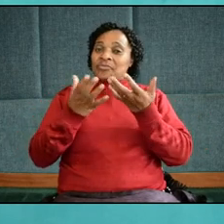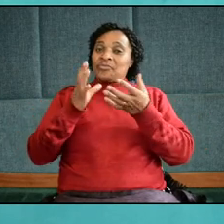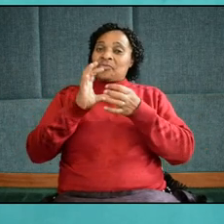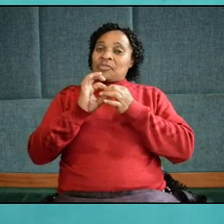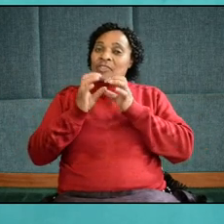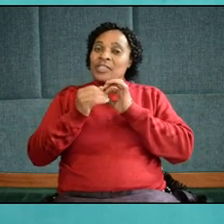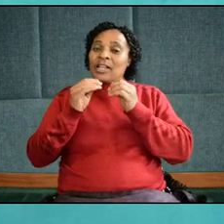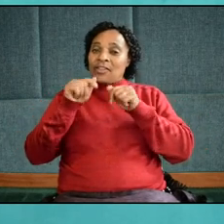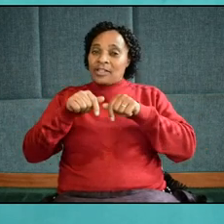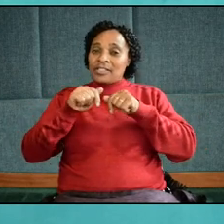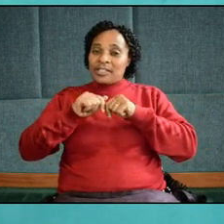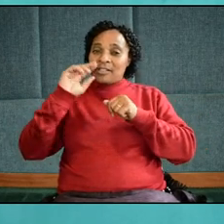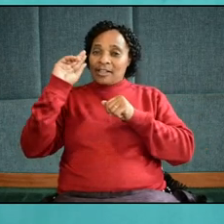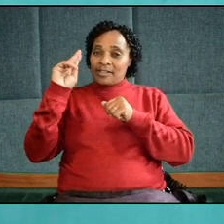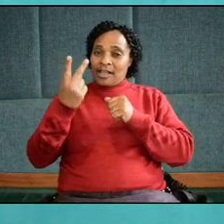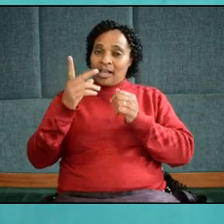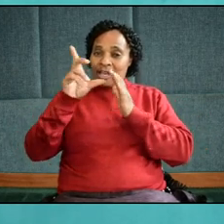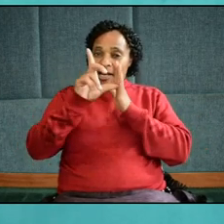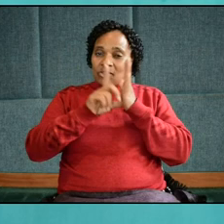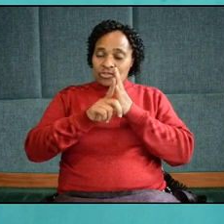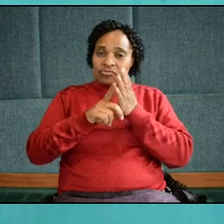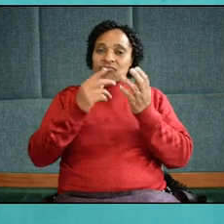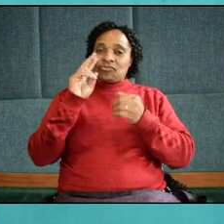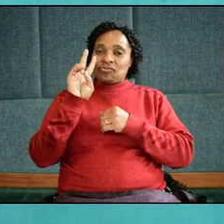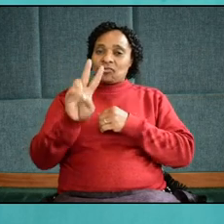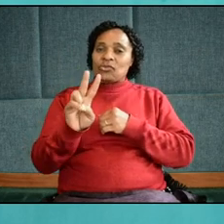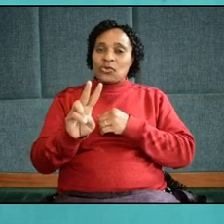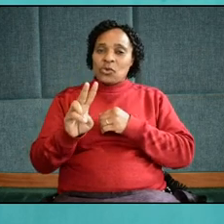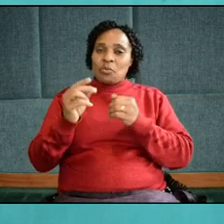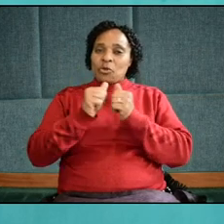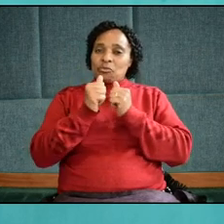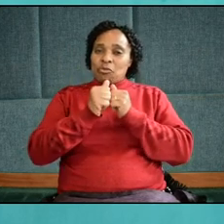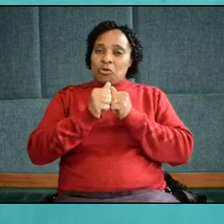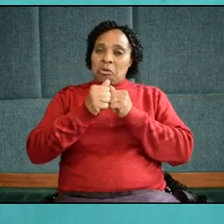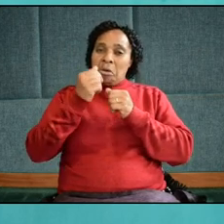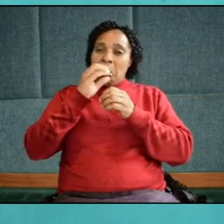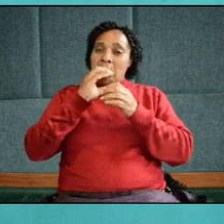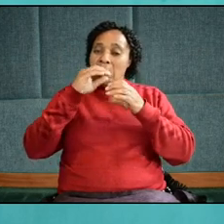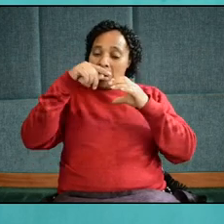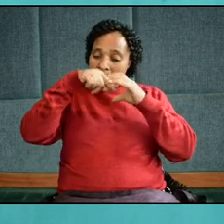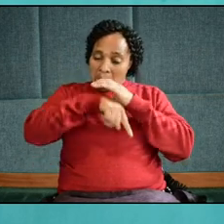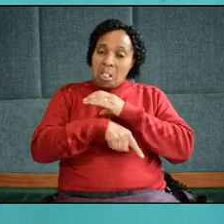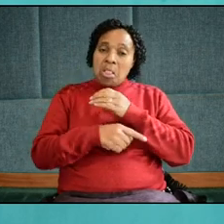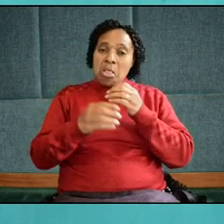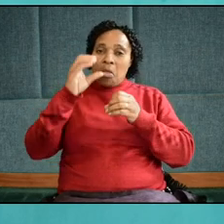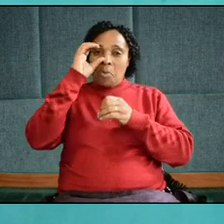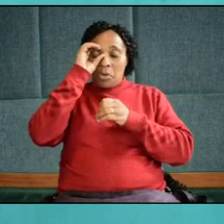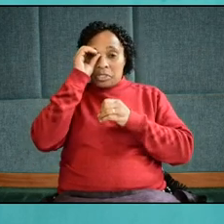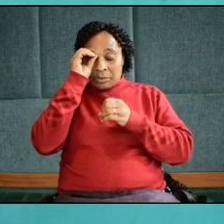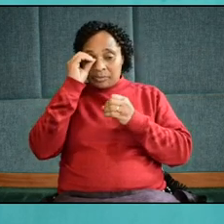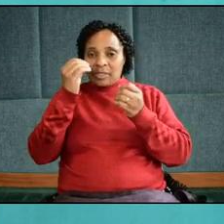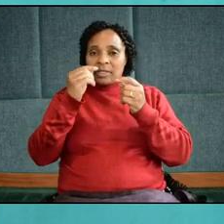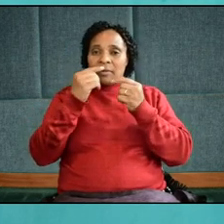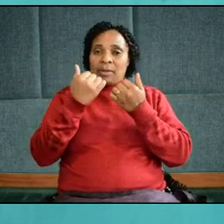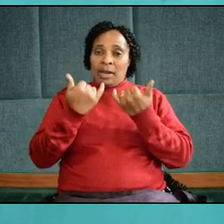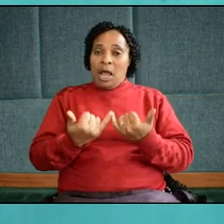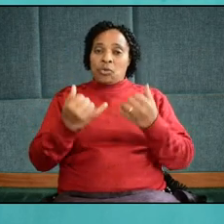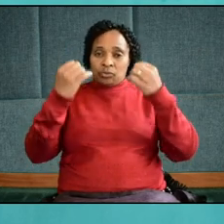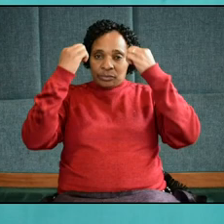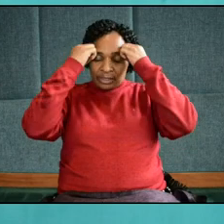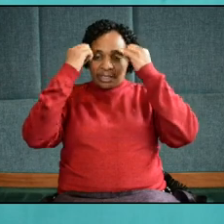of the quarter, lesson two. That is Greed, the Bottomless Pit. That is what we're going to be studying. But before we